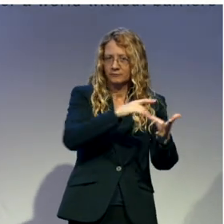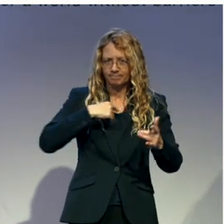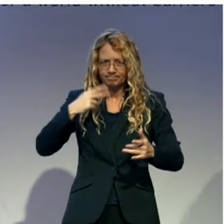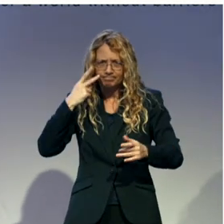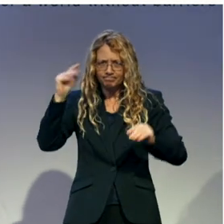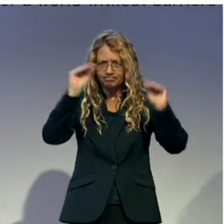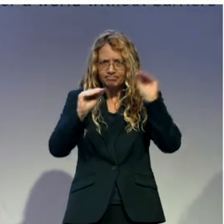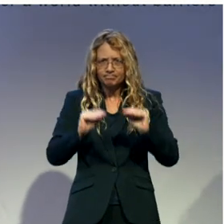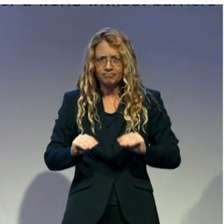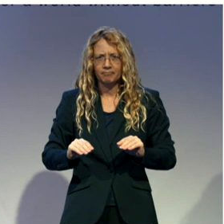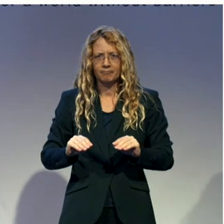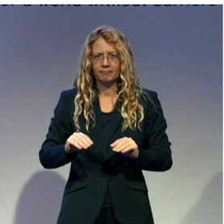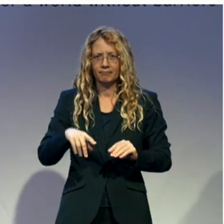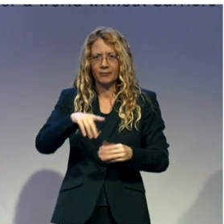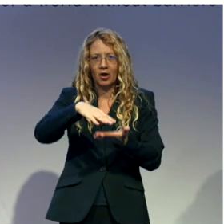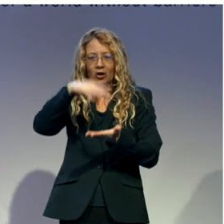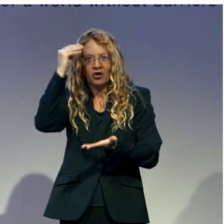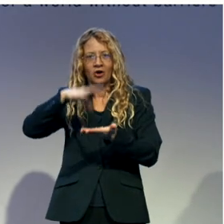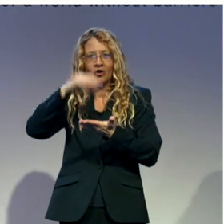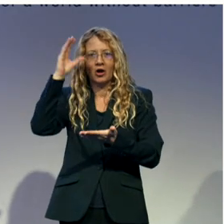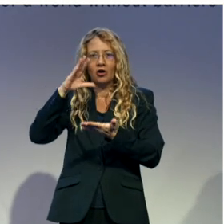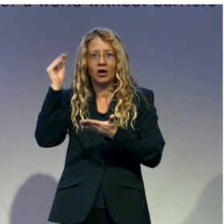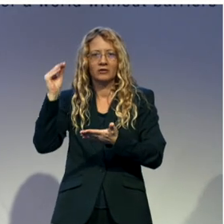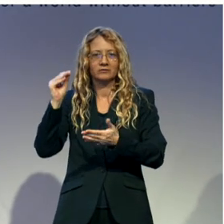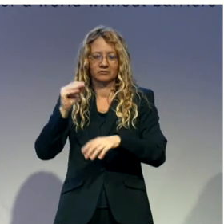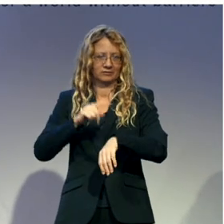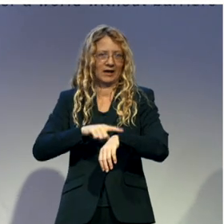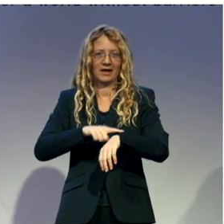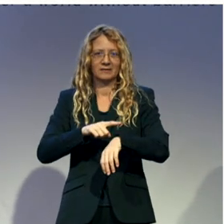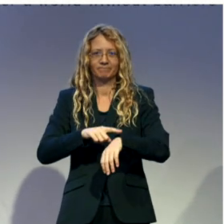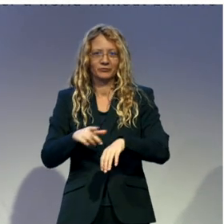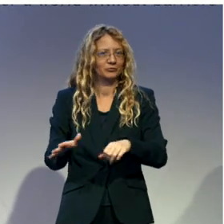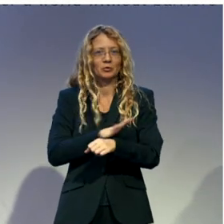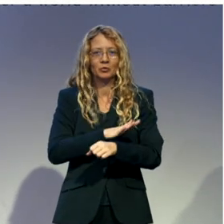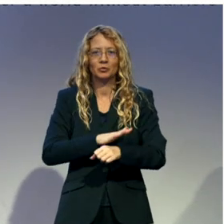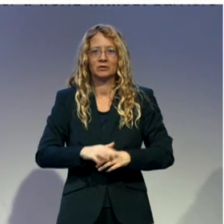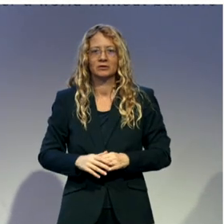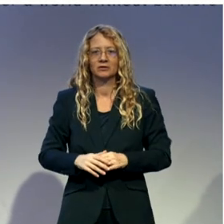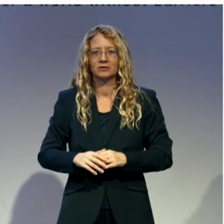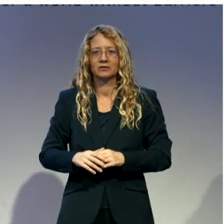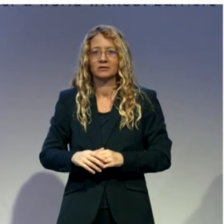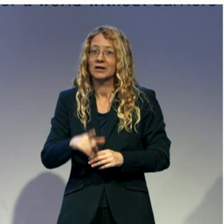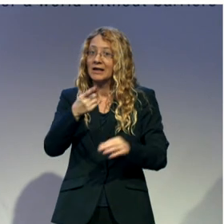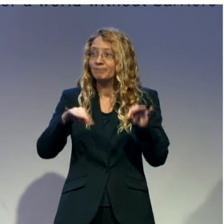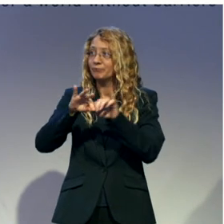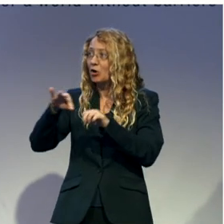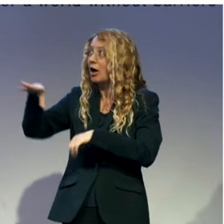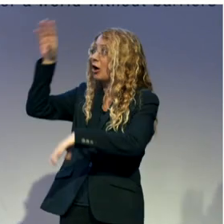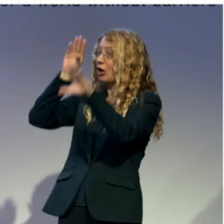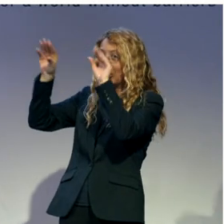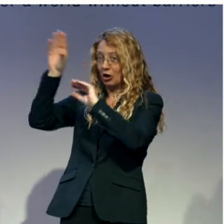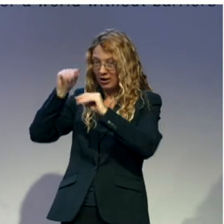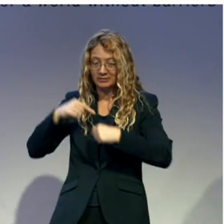workshop and then immediately be able to implement it in their own communities with their own little project. And it was a great way also that they could